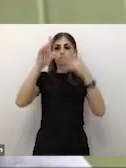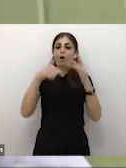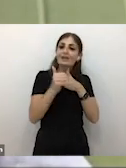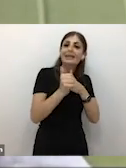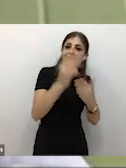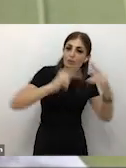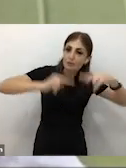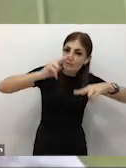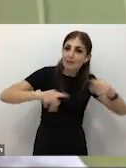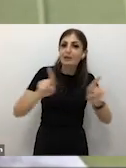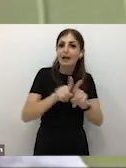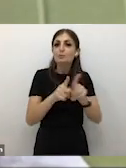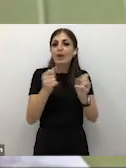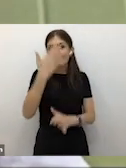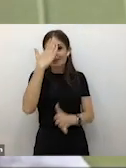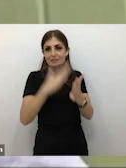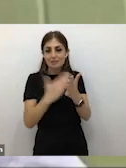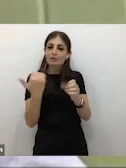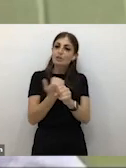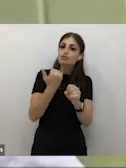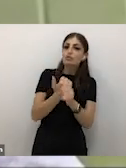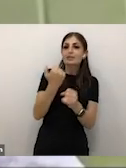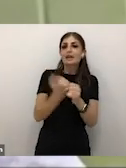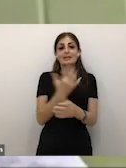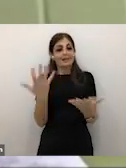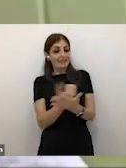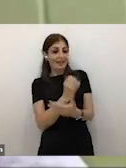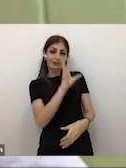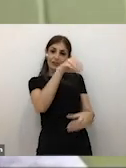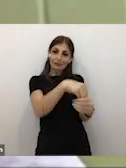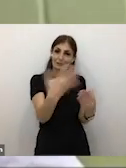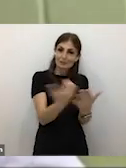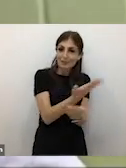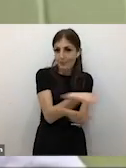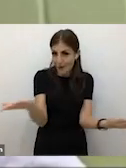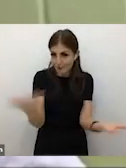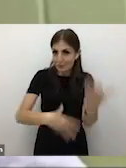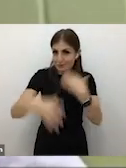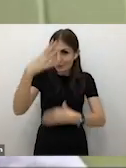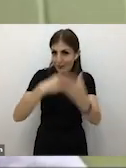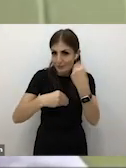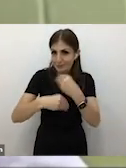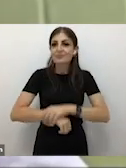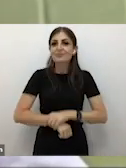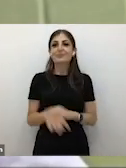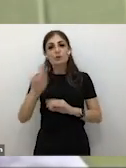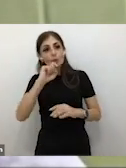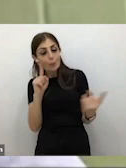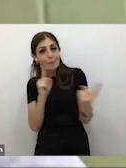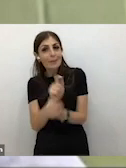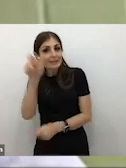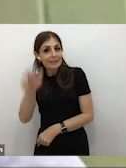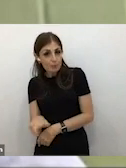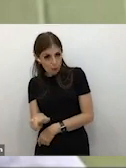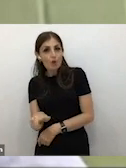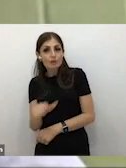development and will be experienced in creating a safe, inclusive, and creative space for everyone to learn in. You will meet this program